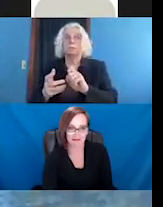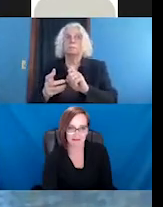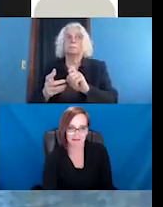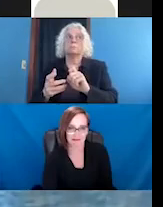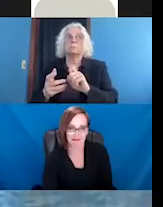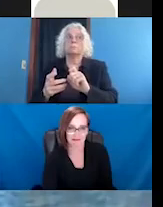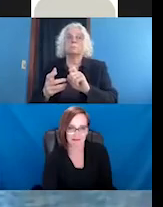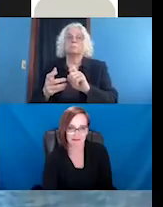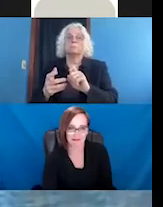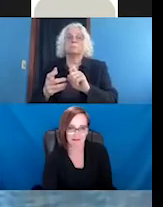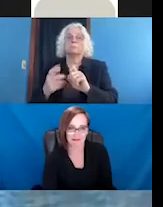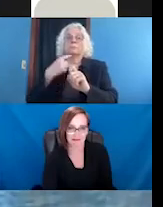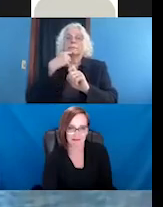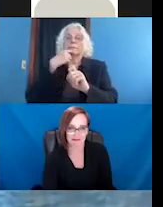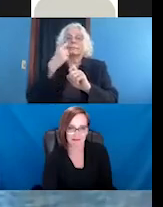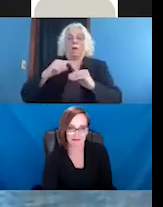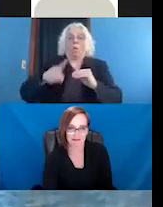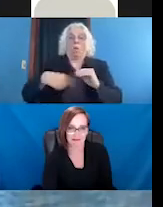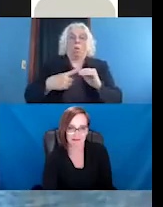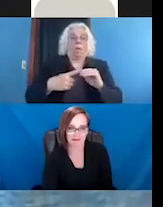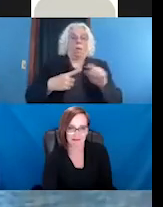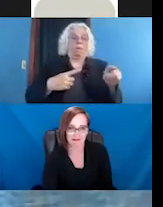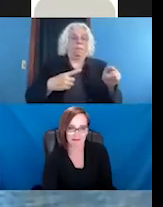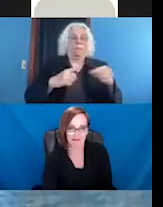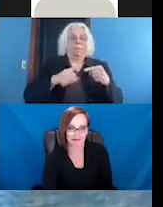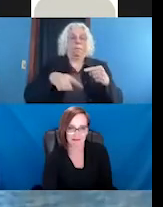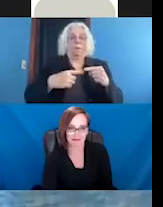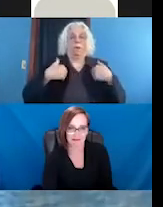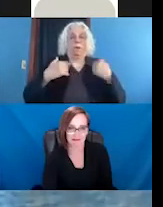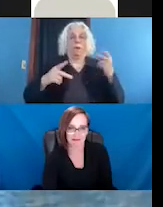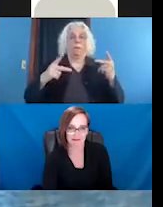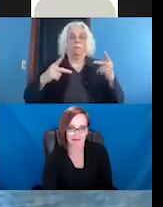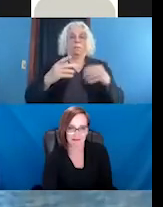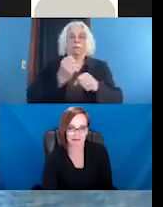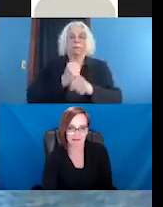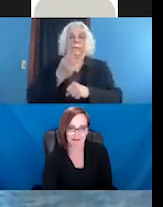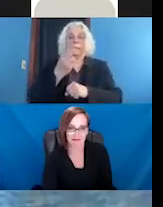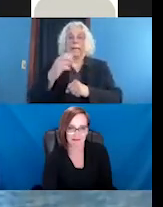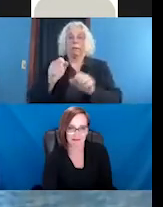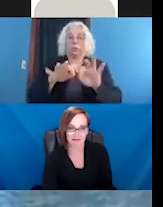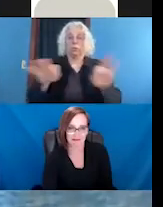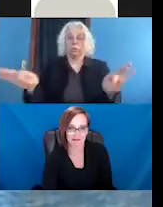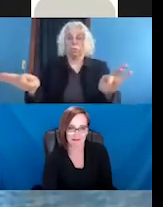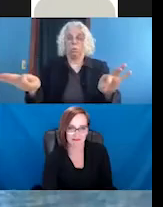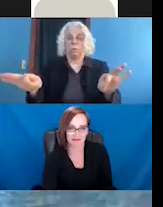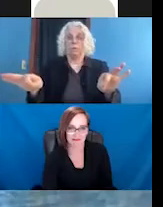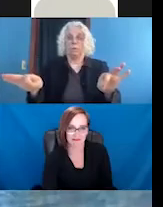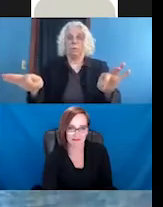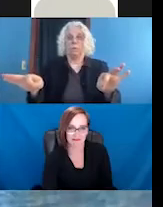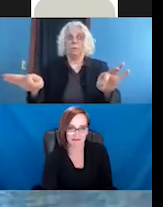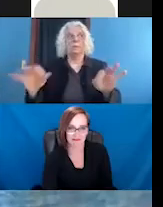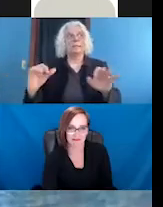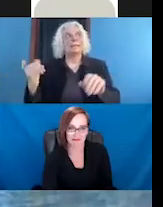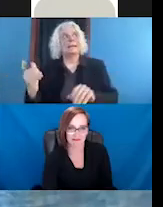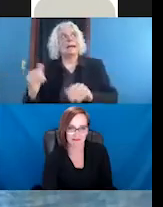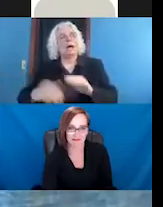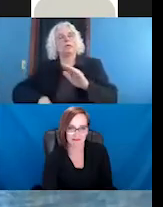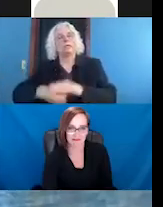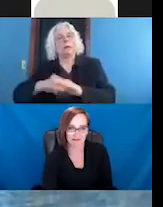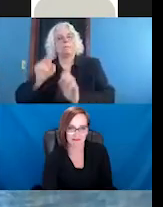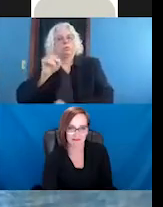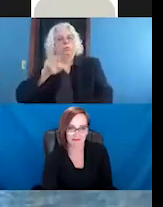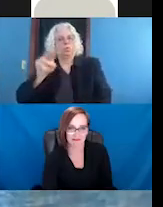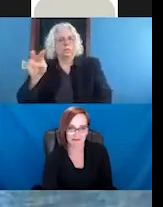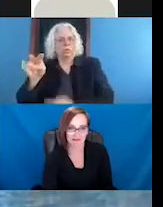increase the age in which a young person can secure a high school diploma. I think at 22, you have to